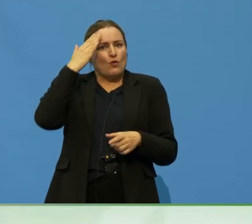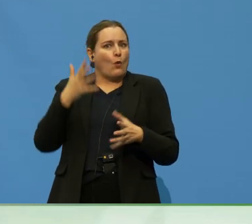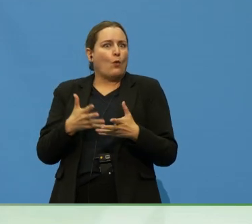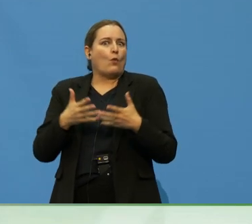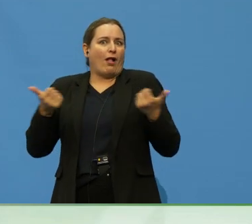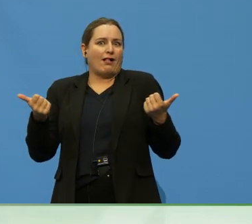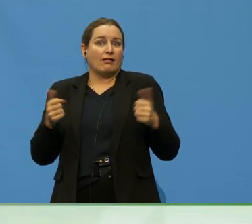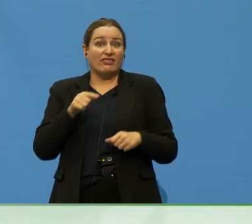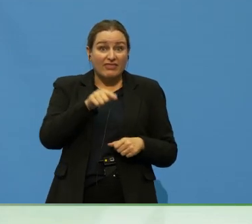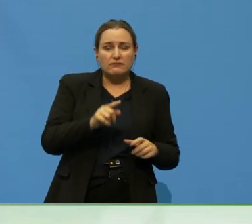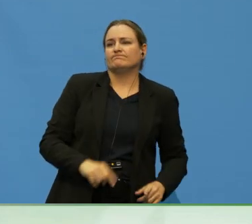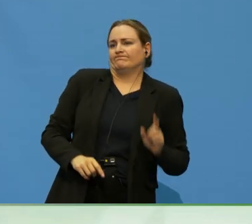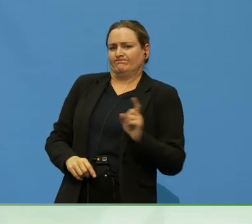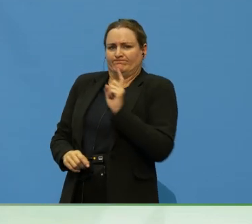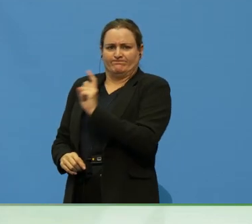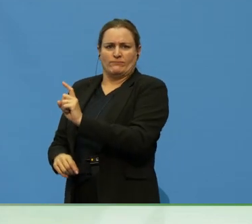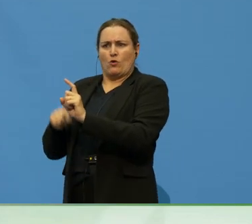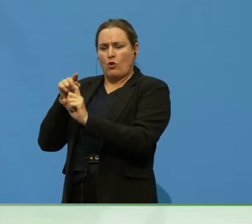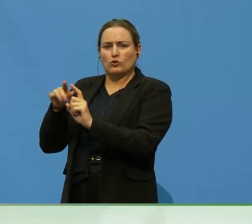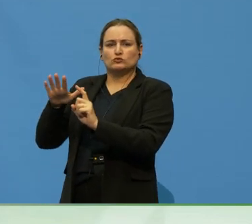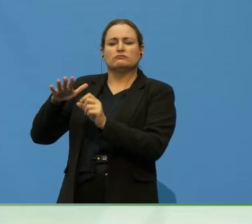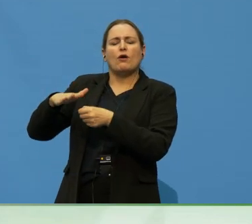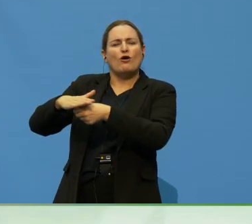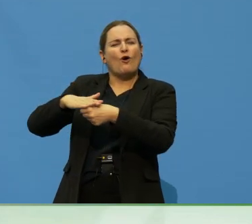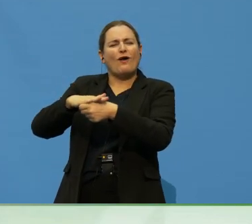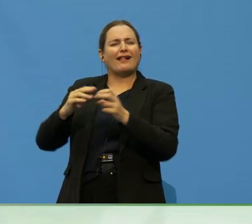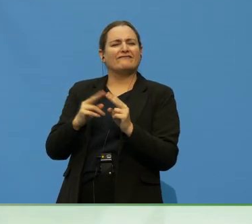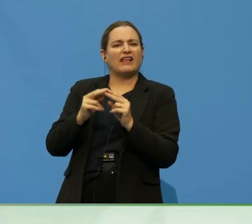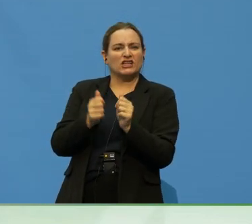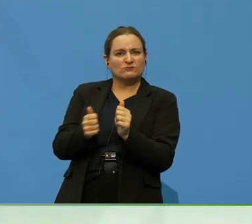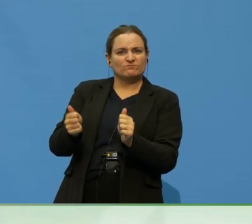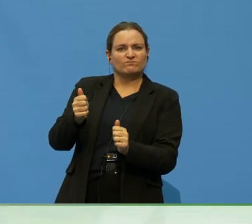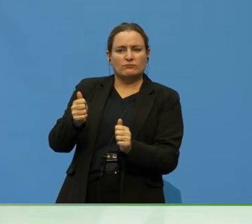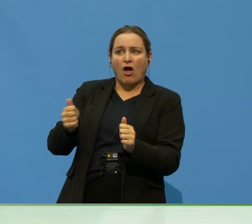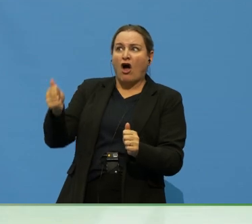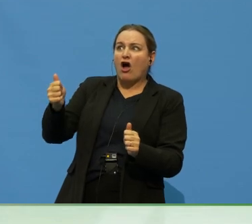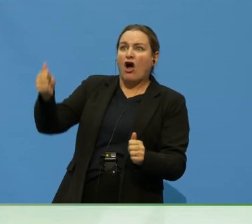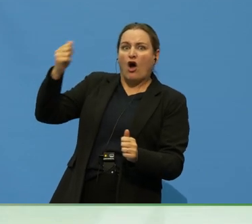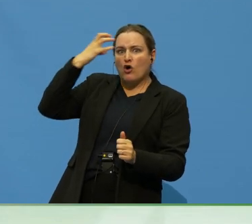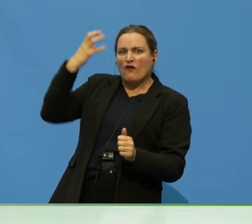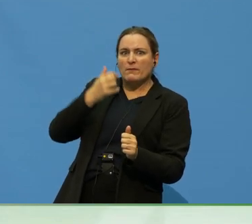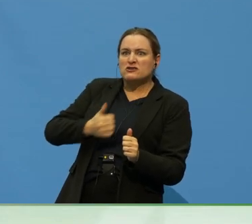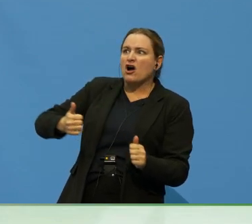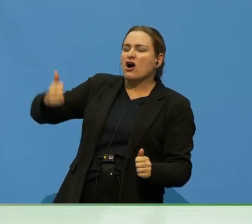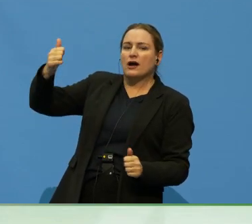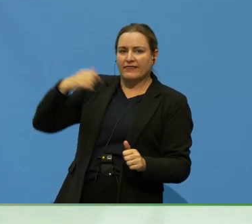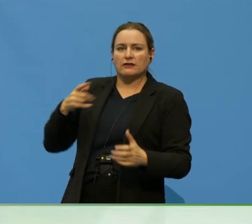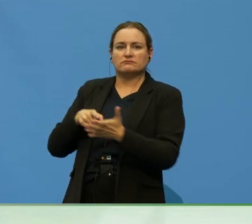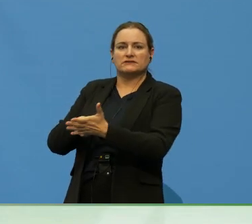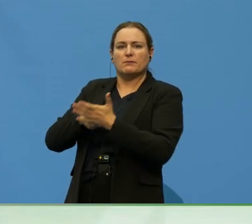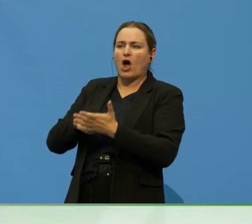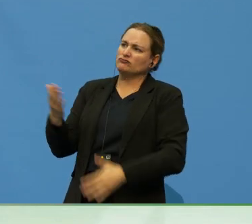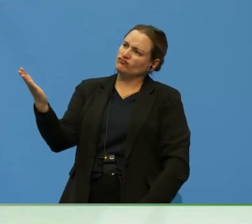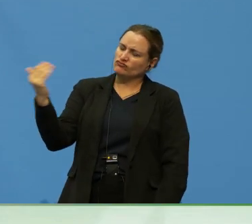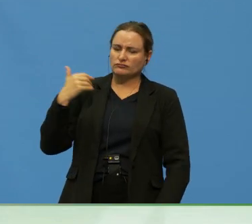their local councillors, their local village governments and state governments demanding their rights. And I think it does, that is